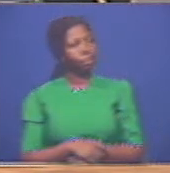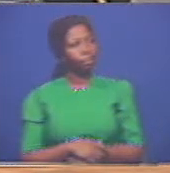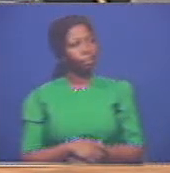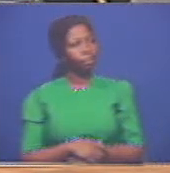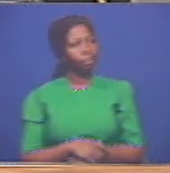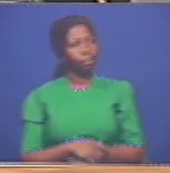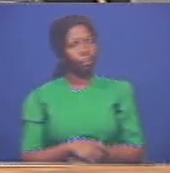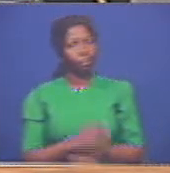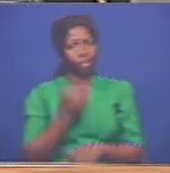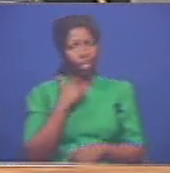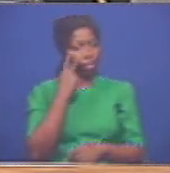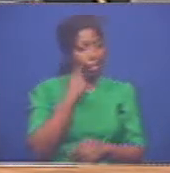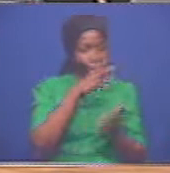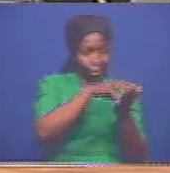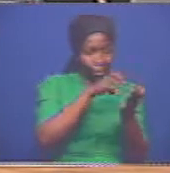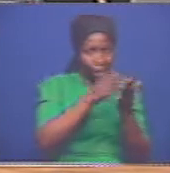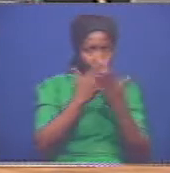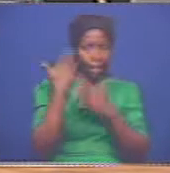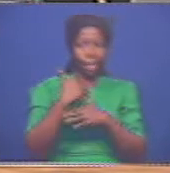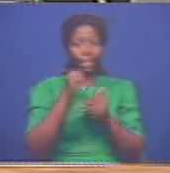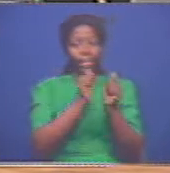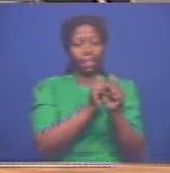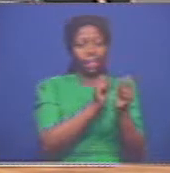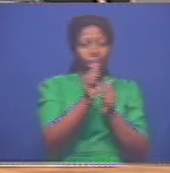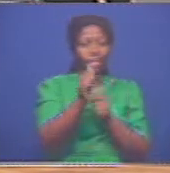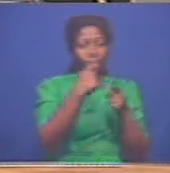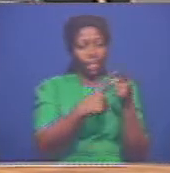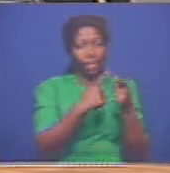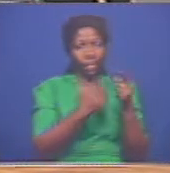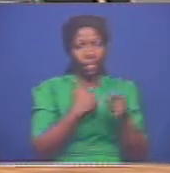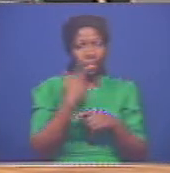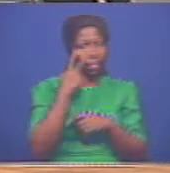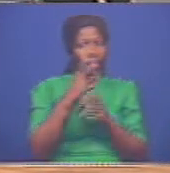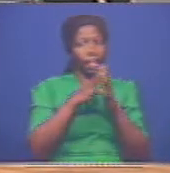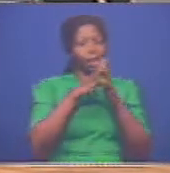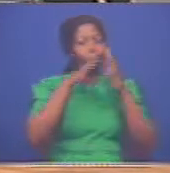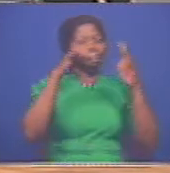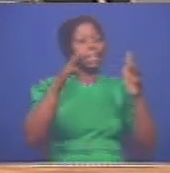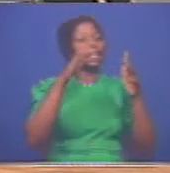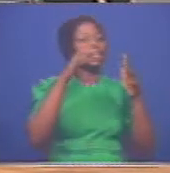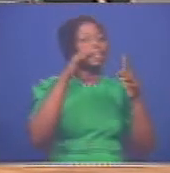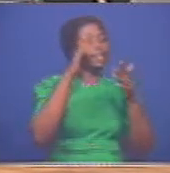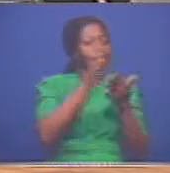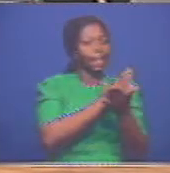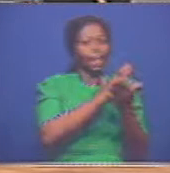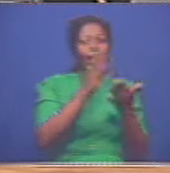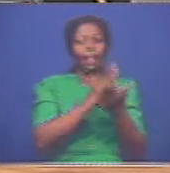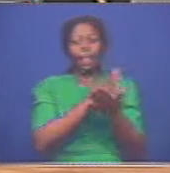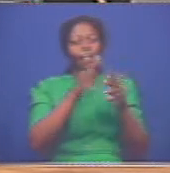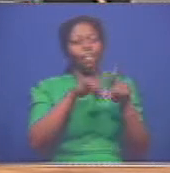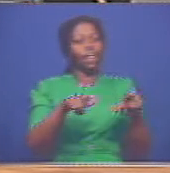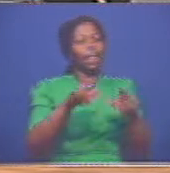You know, we have seen a situation in the last 10 or 15 years. I mean, we have seen a huge subdivision of land in this country,